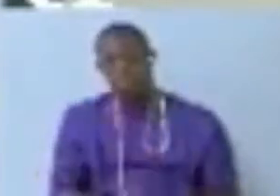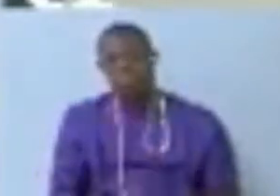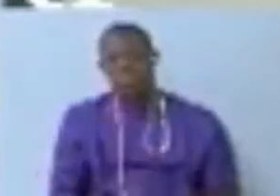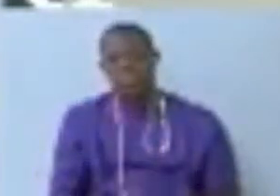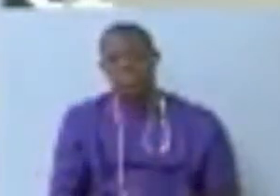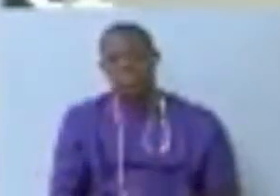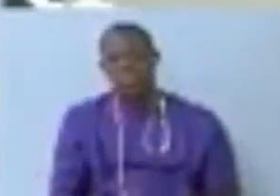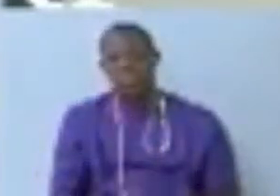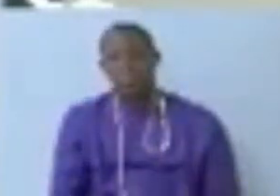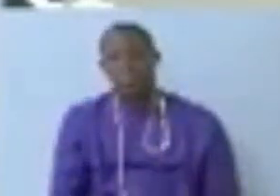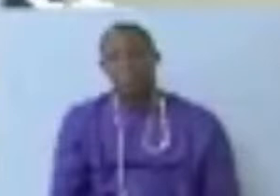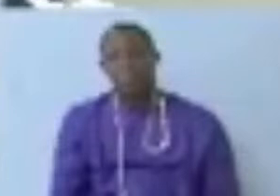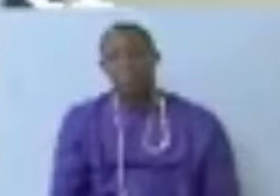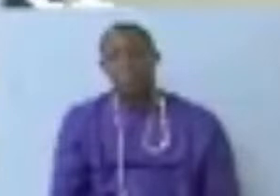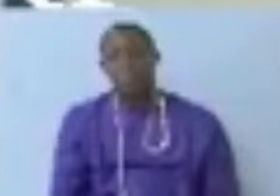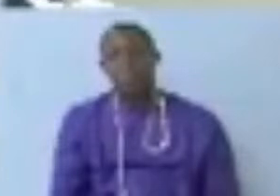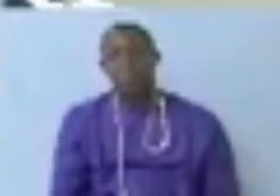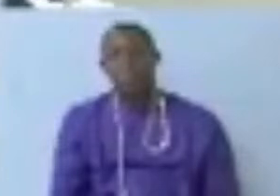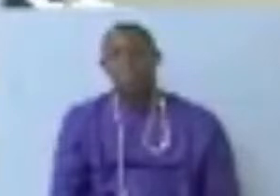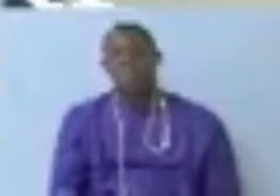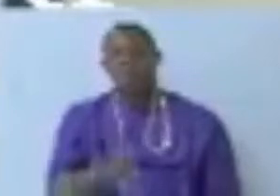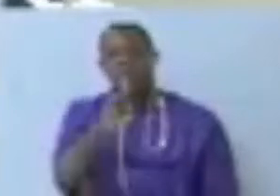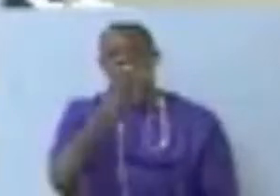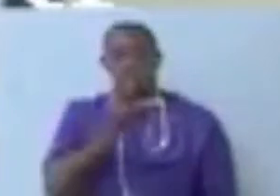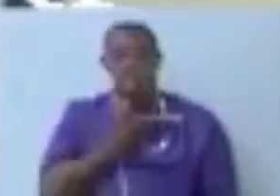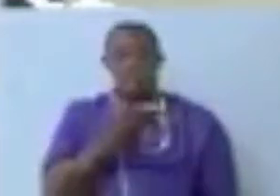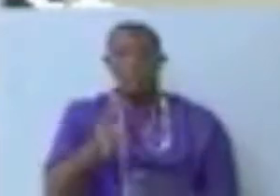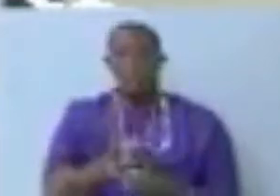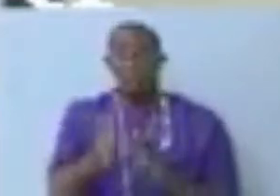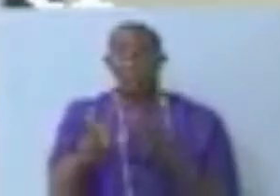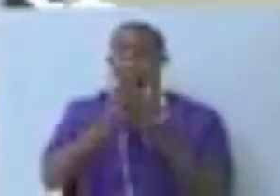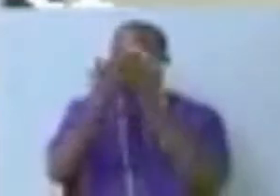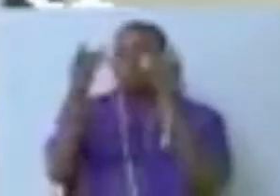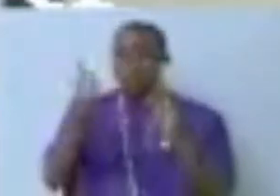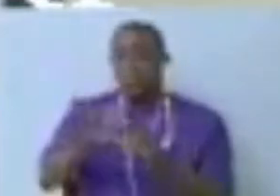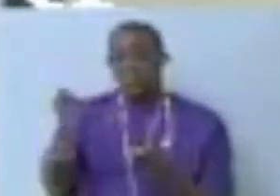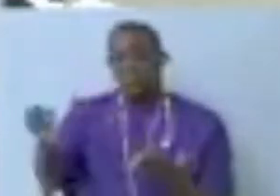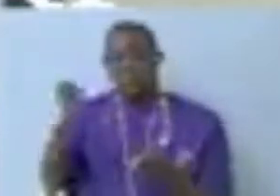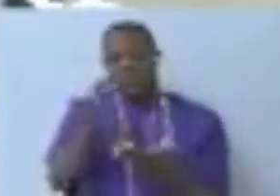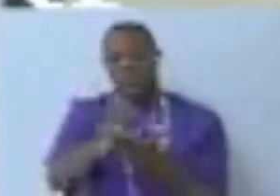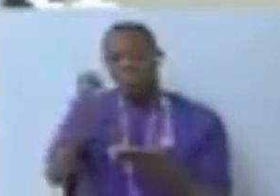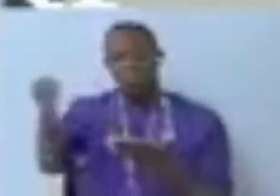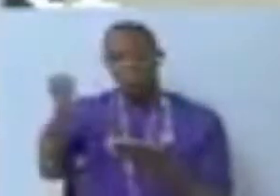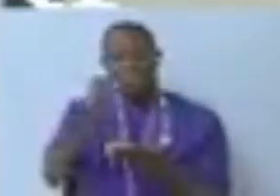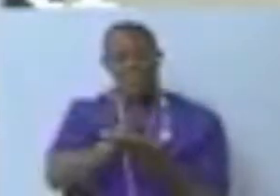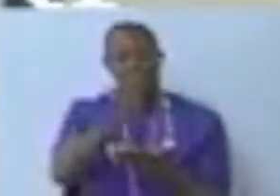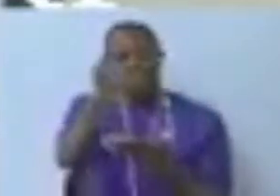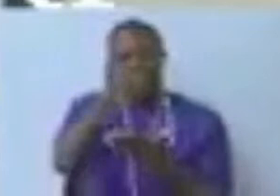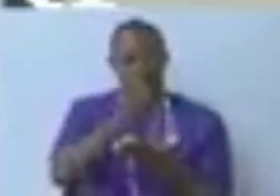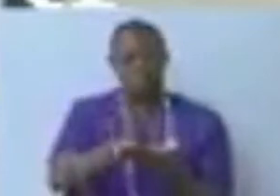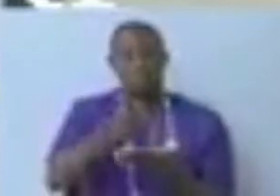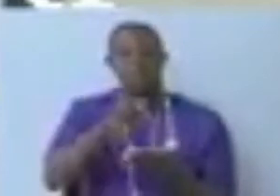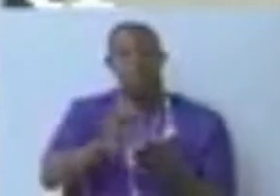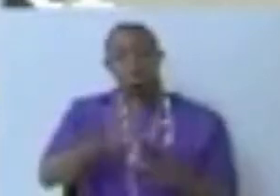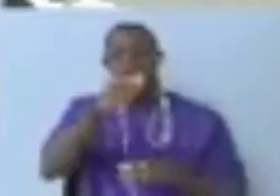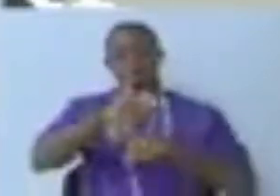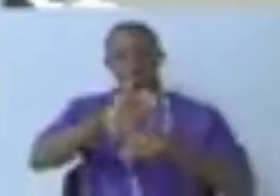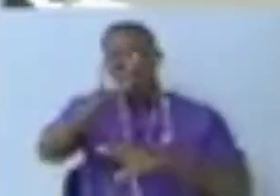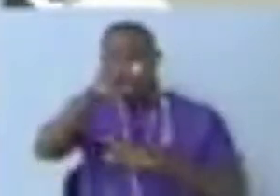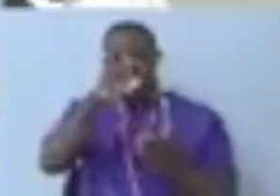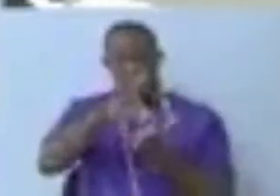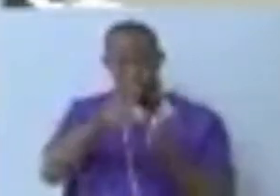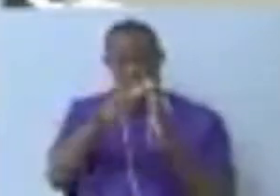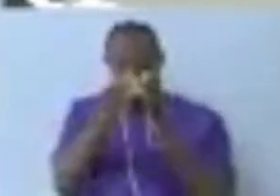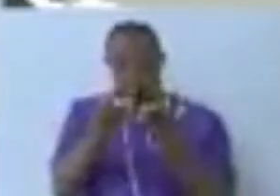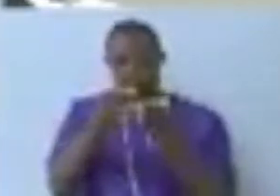You have a number of stamps on the passport, you would agree? Stamp Jamal passport On that page, on the relevant